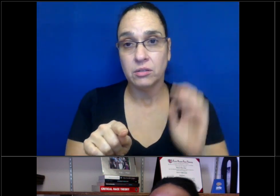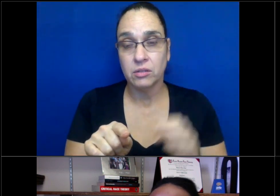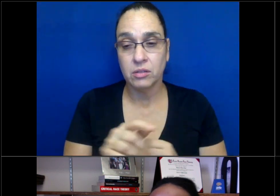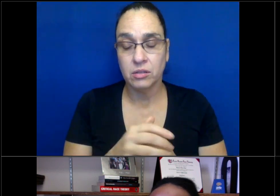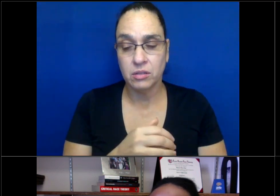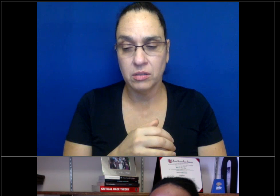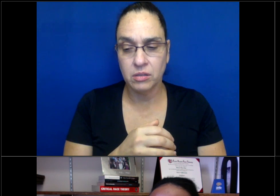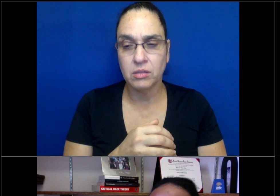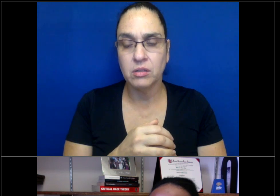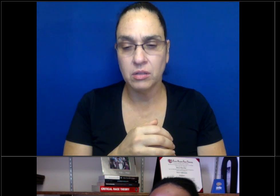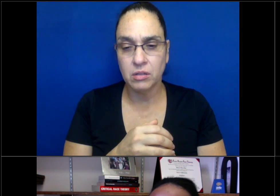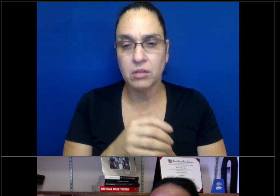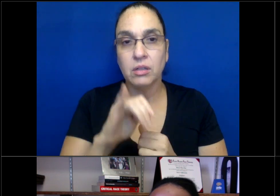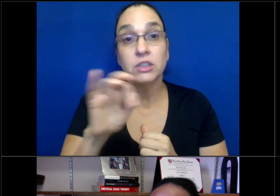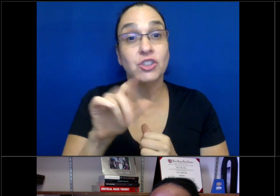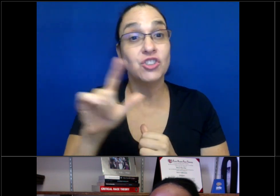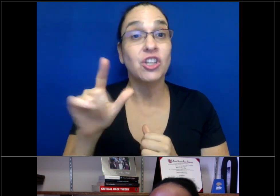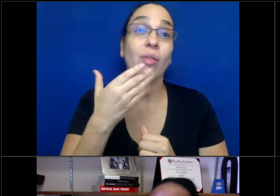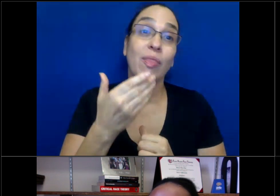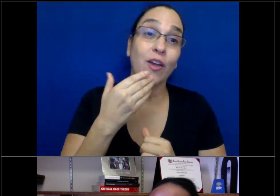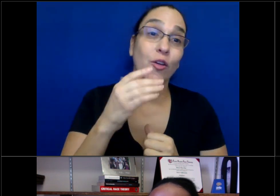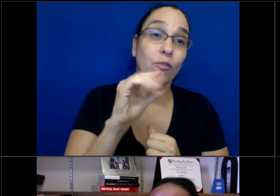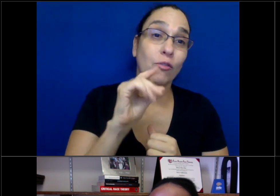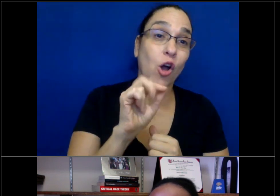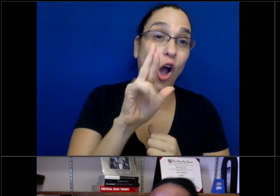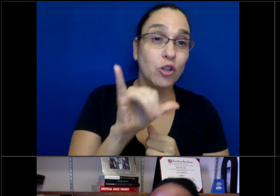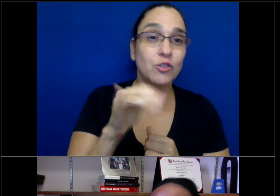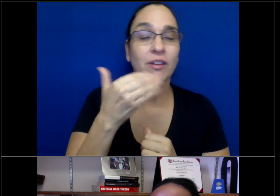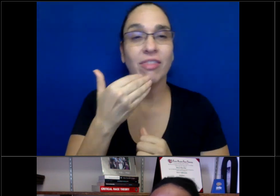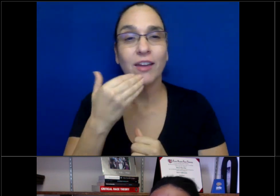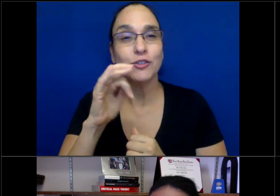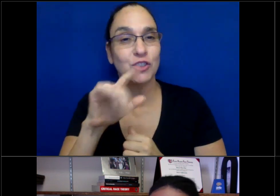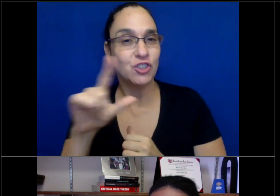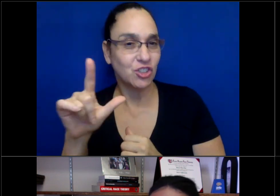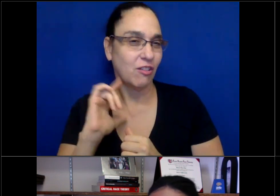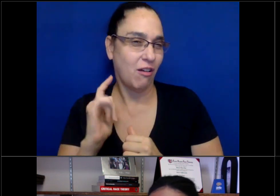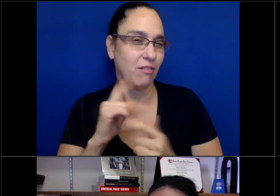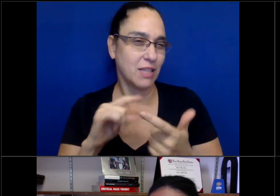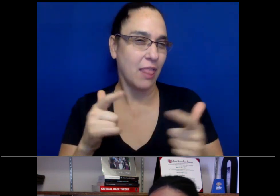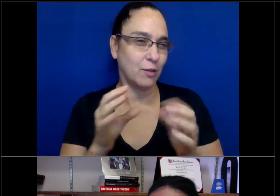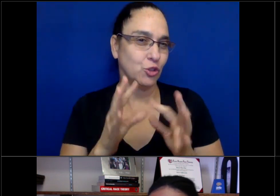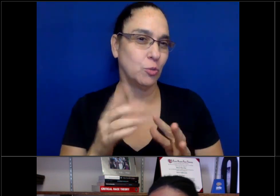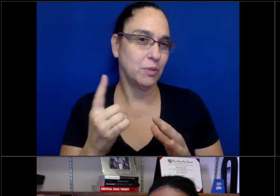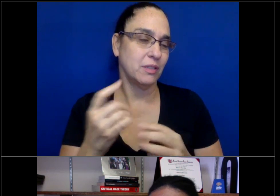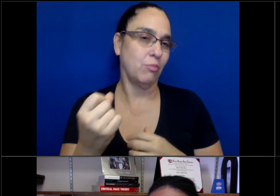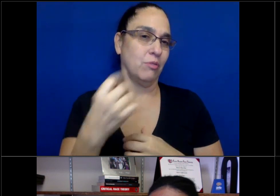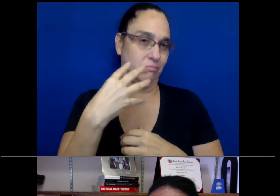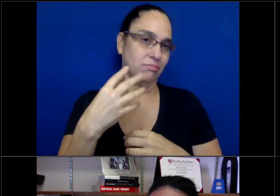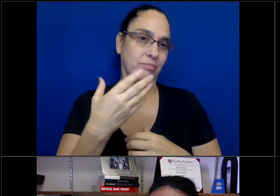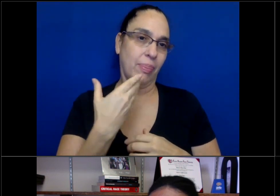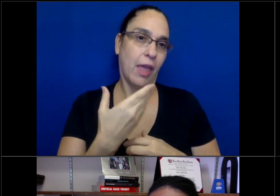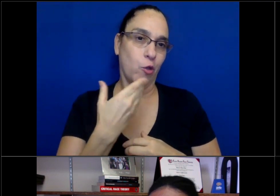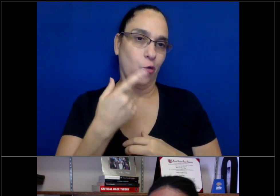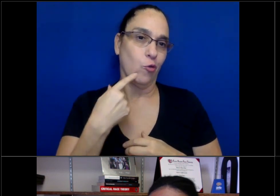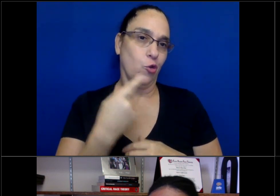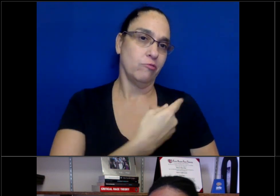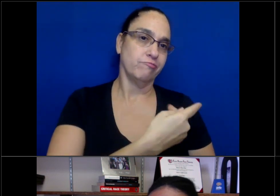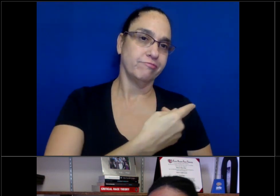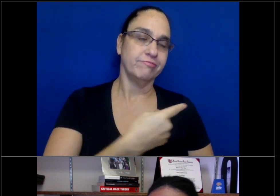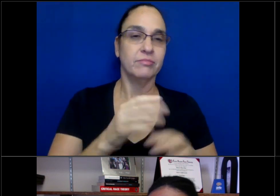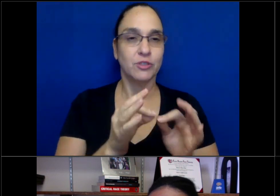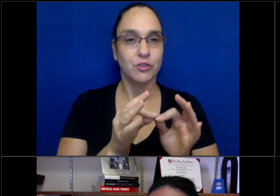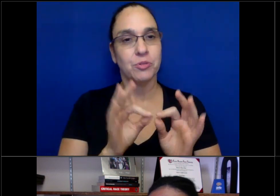Audrey and Jill, who are our sign language interpreters. I wondered if you had any advice for how you approach the phase of writing when